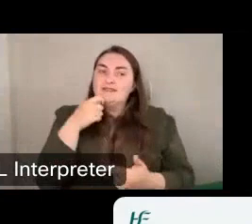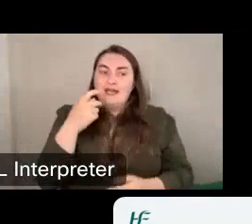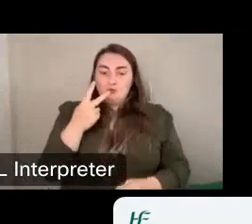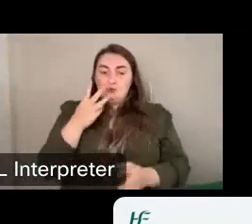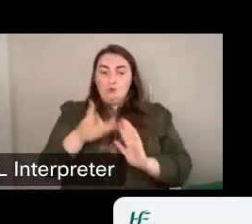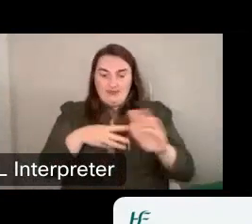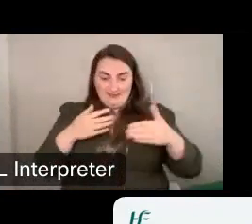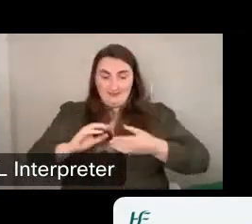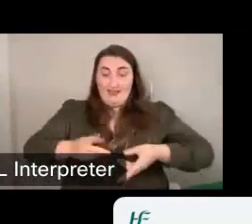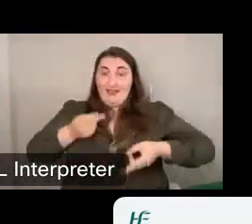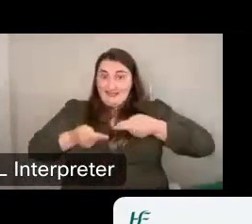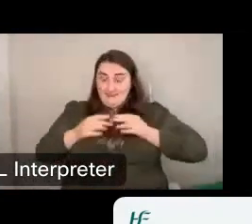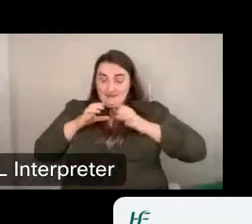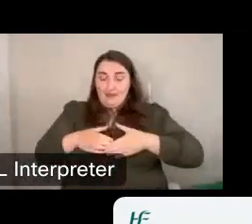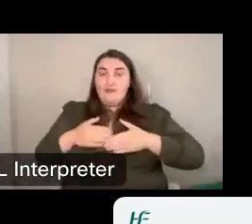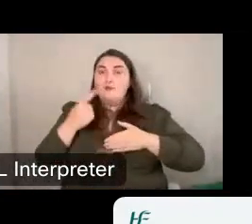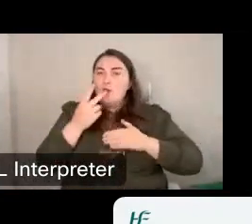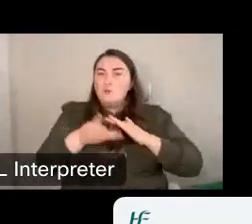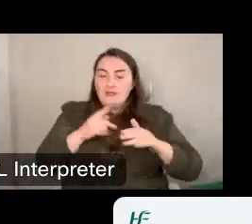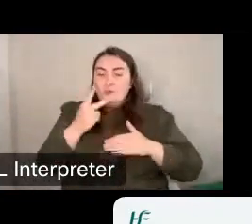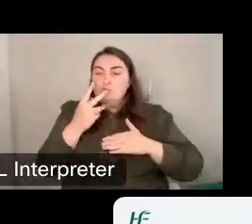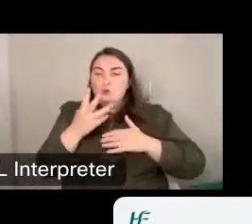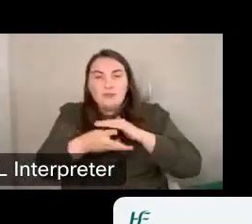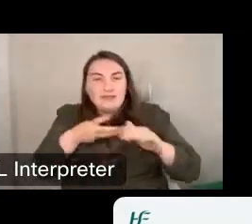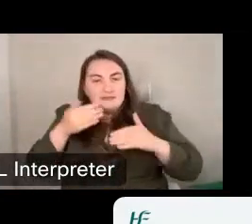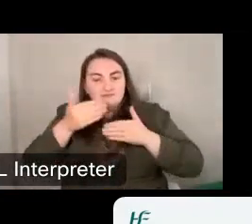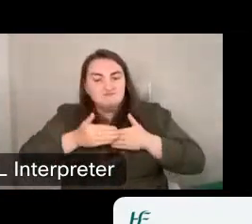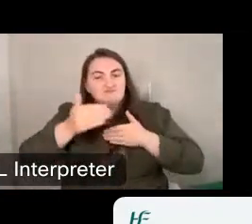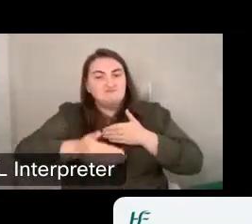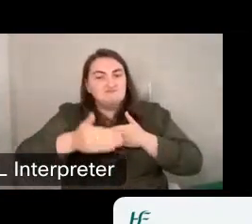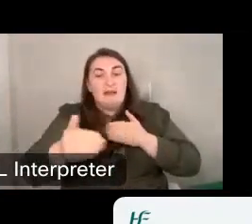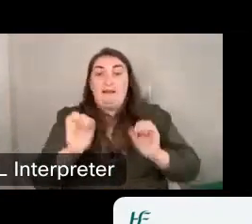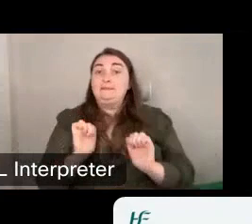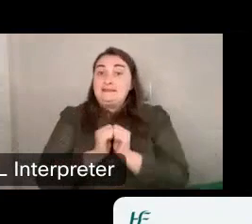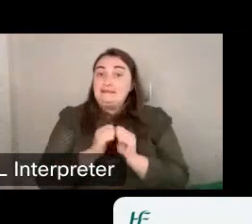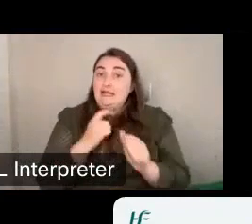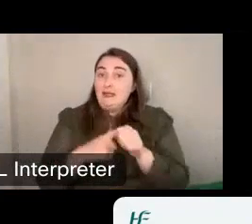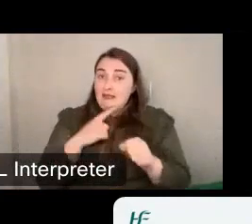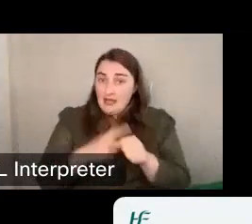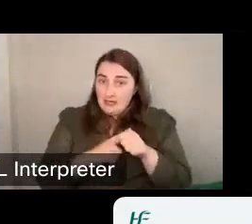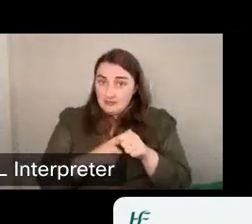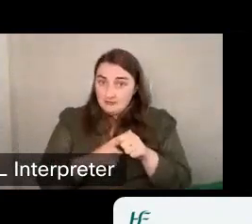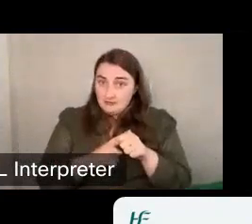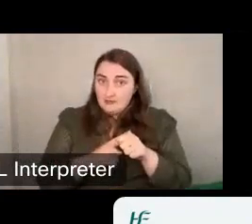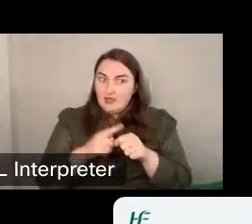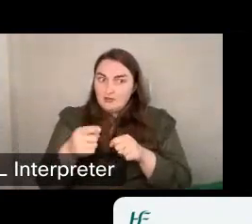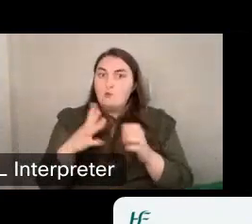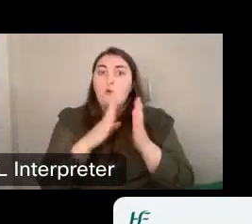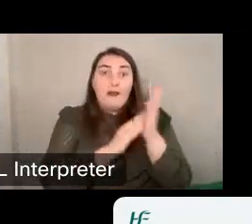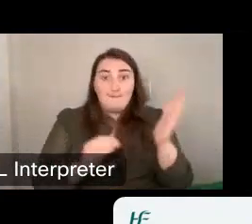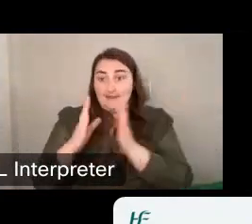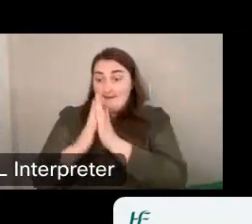later or a week later, depending on the situation and the environment, you would be meeting again, and you both get a copy of this